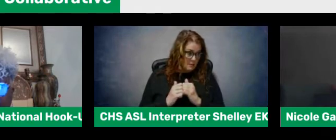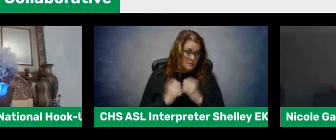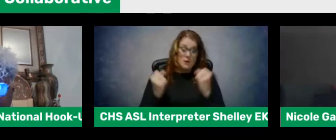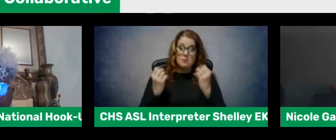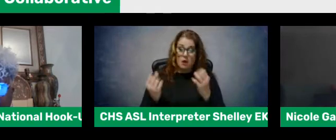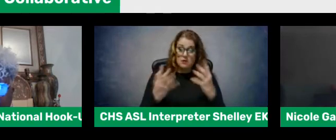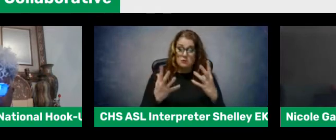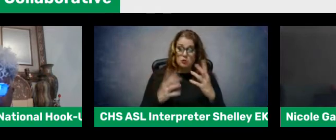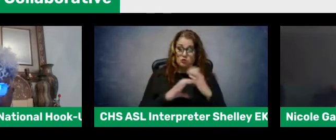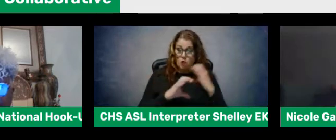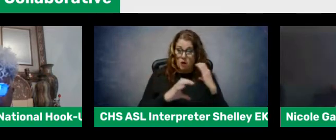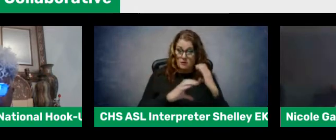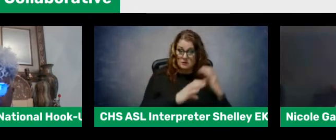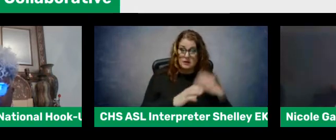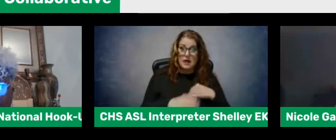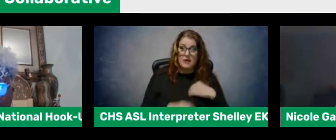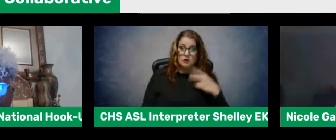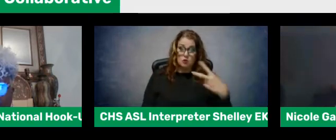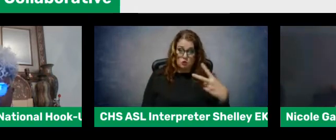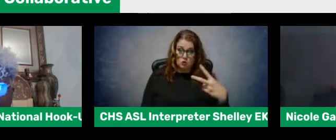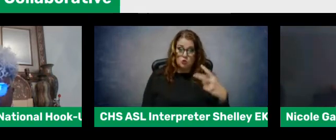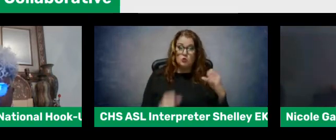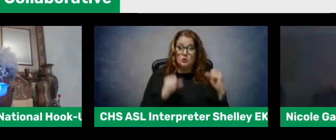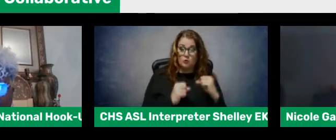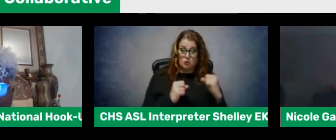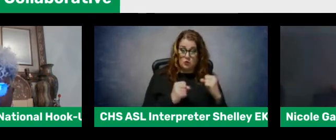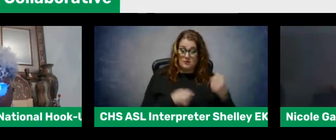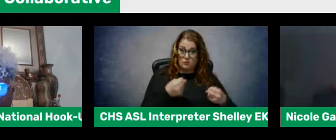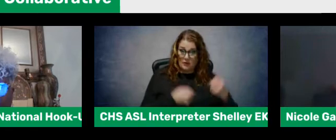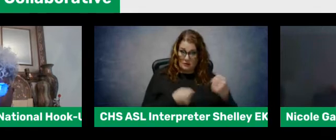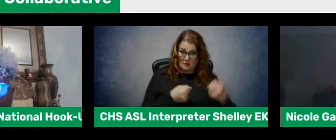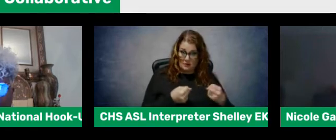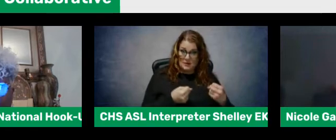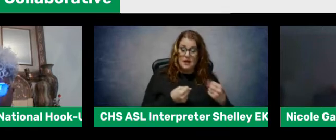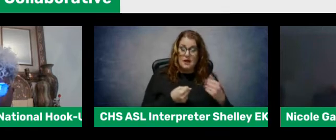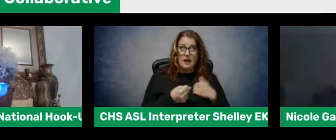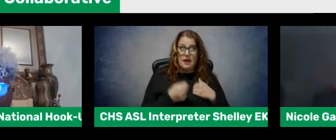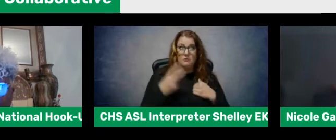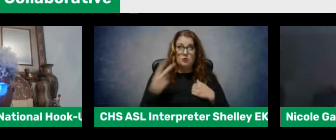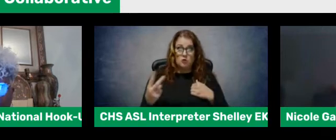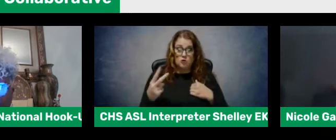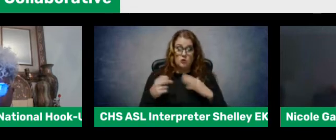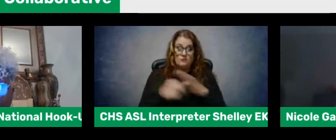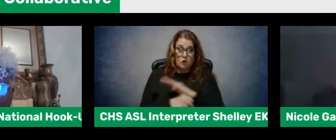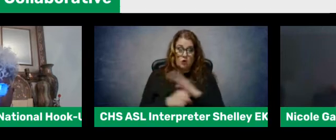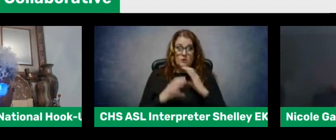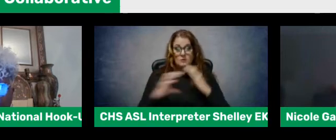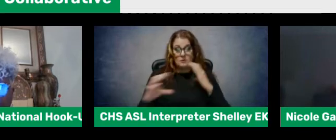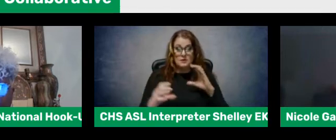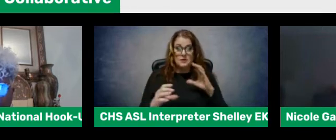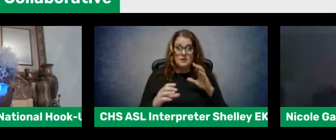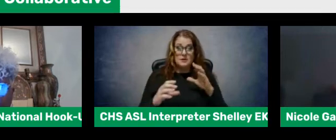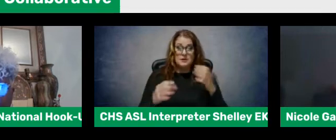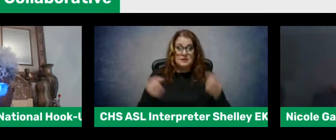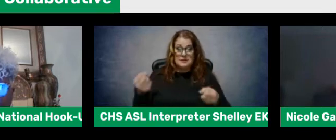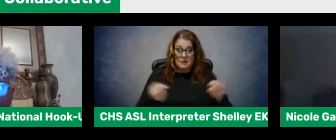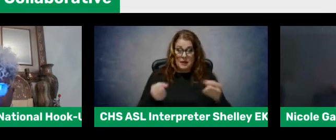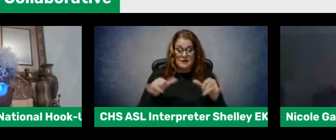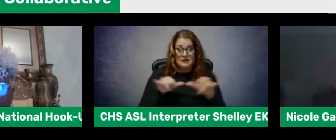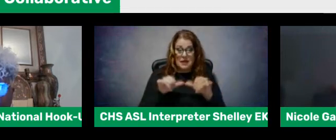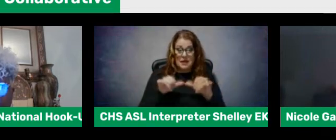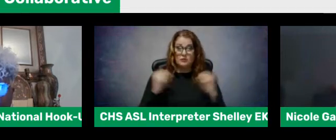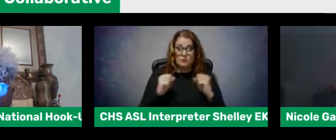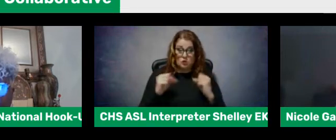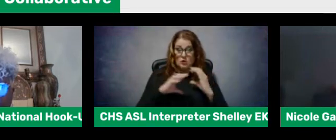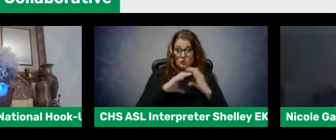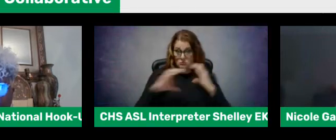multiple trucks. They have 2 refrigerated vehicles. They have 2 full semi-trucks, semi-sized refrigerated